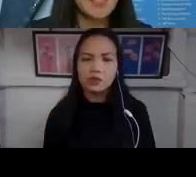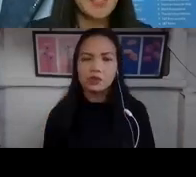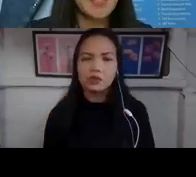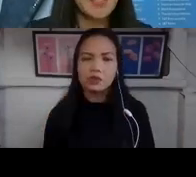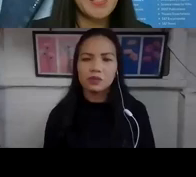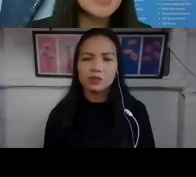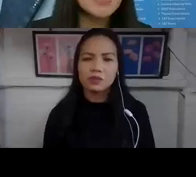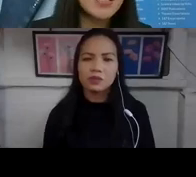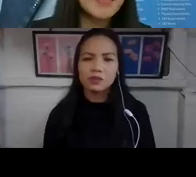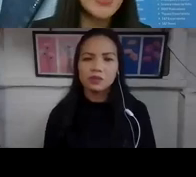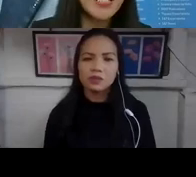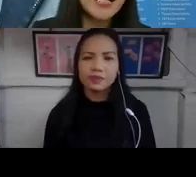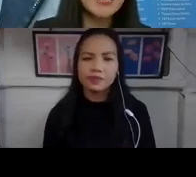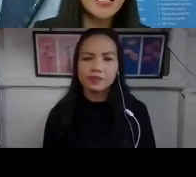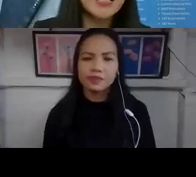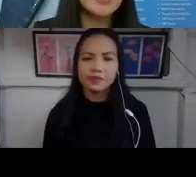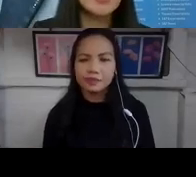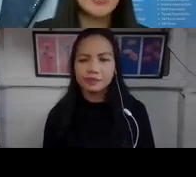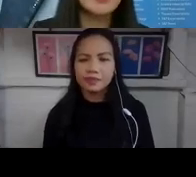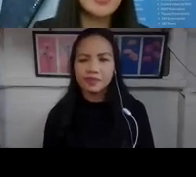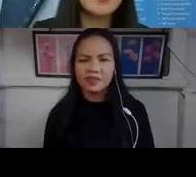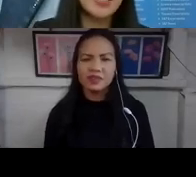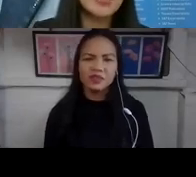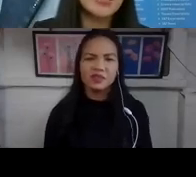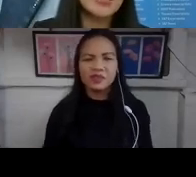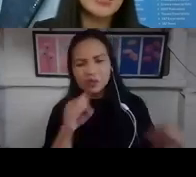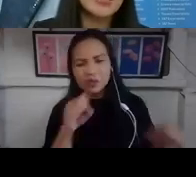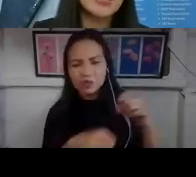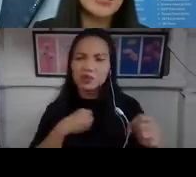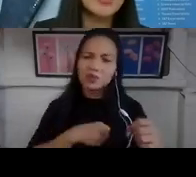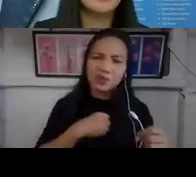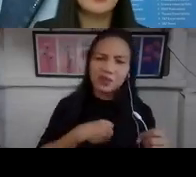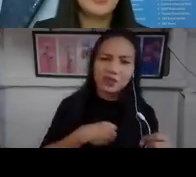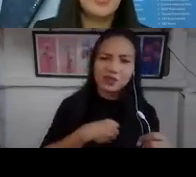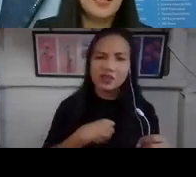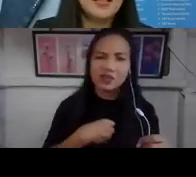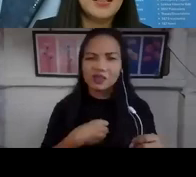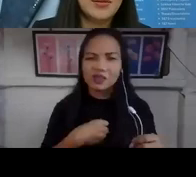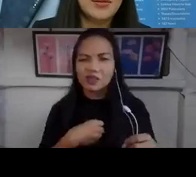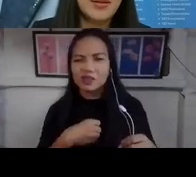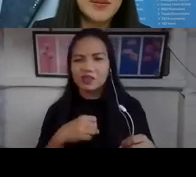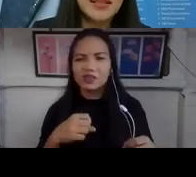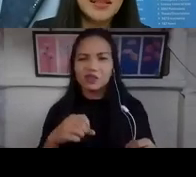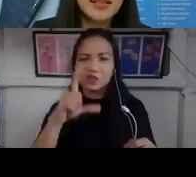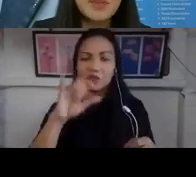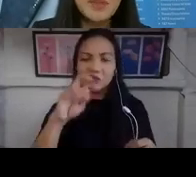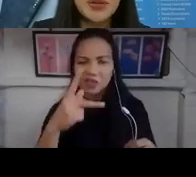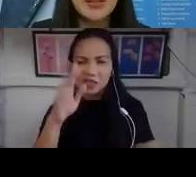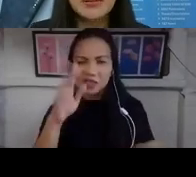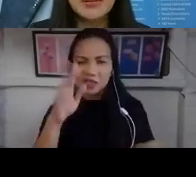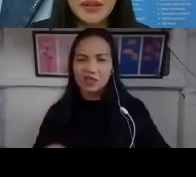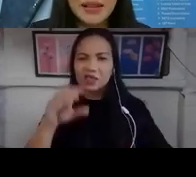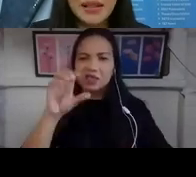Okay, case sensitive po yung ating link, so and especially our code. So kapag namali po